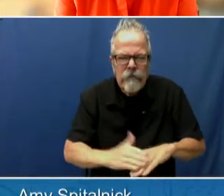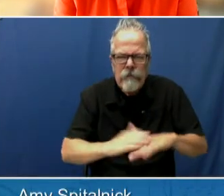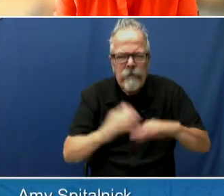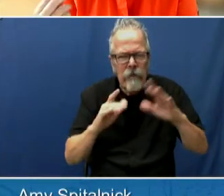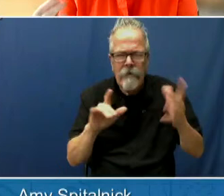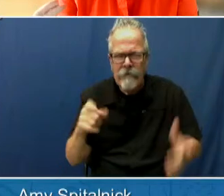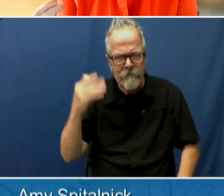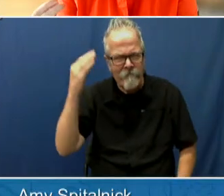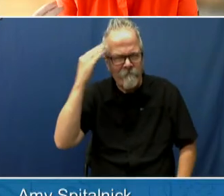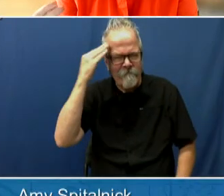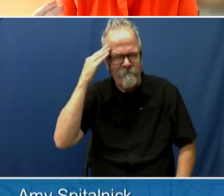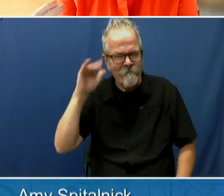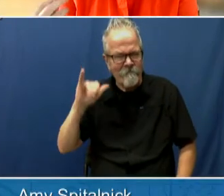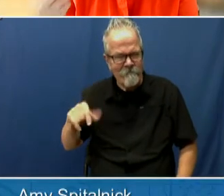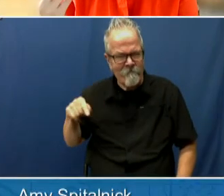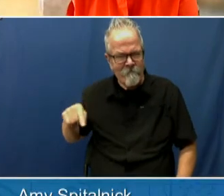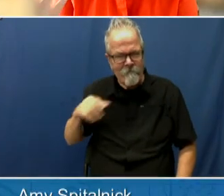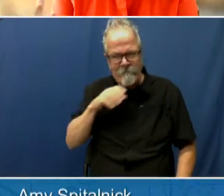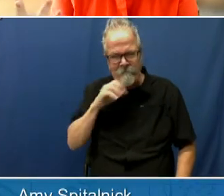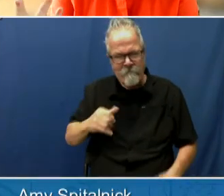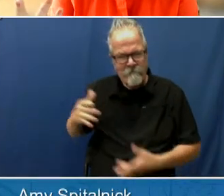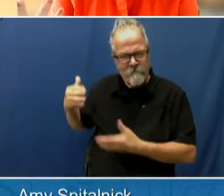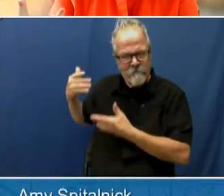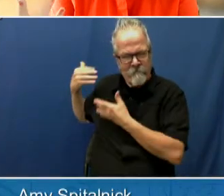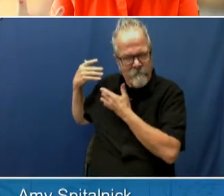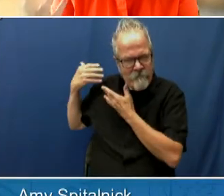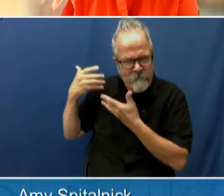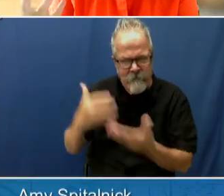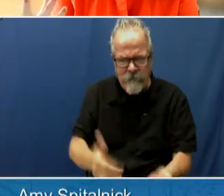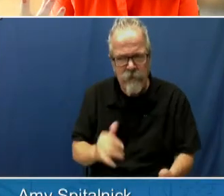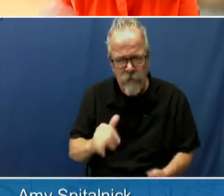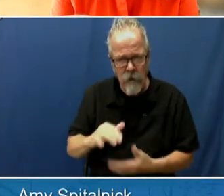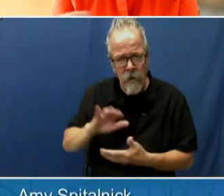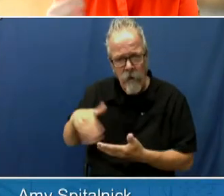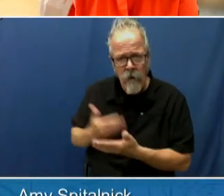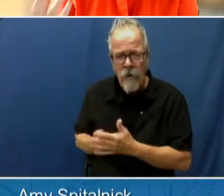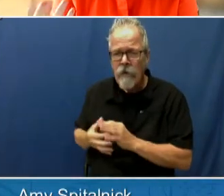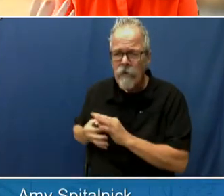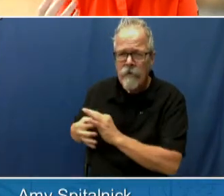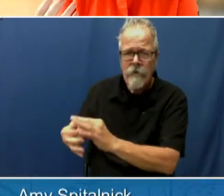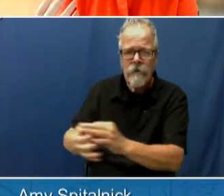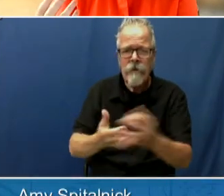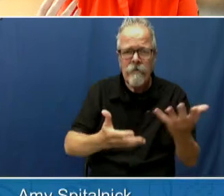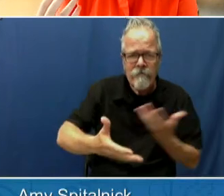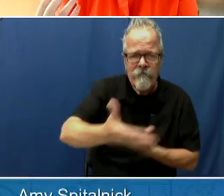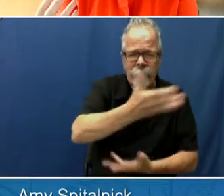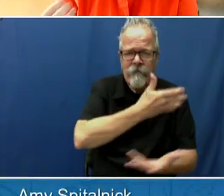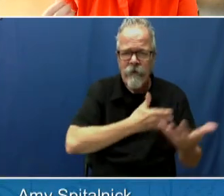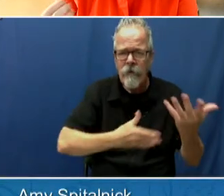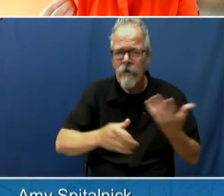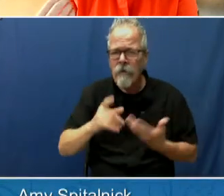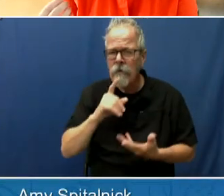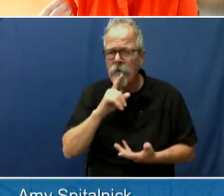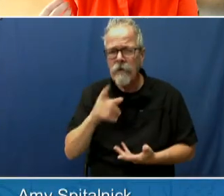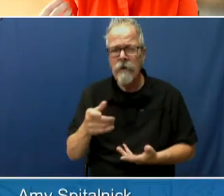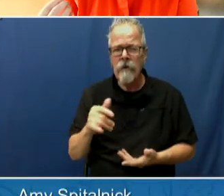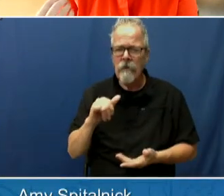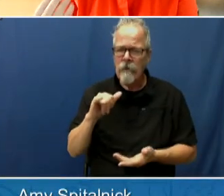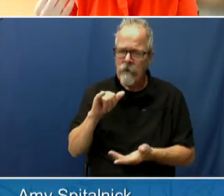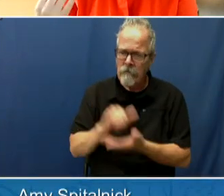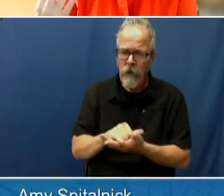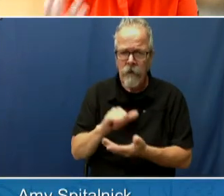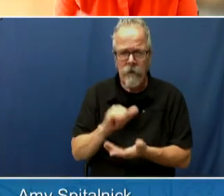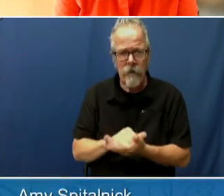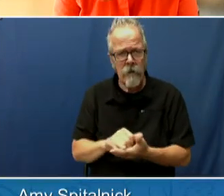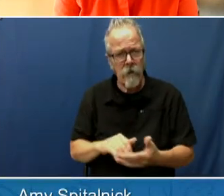deeply intertwined. As Eric explains better than anyone, frankly, it's impossible to take on white nationalism and racism without taking